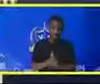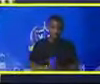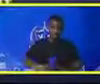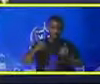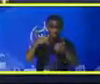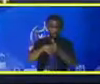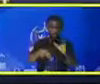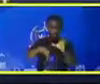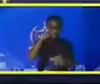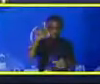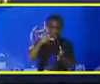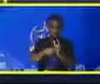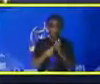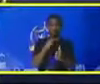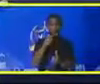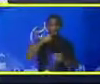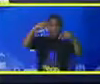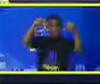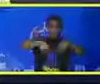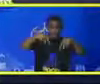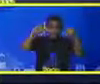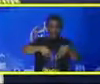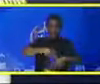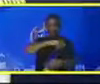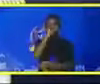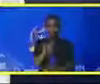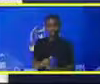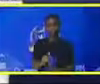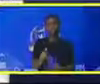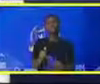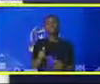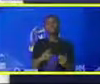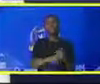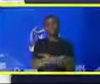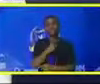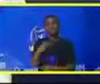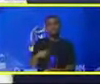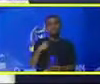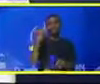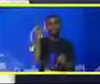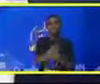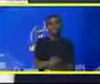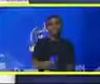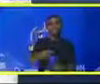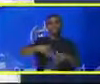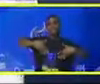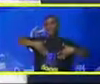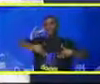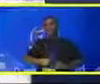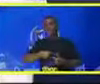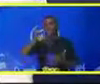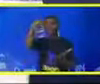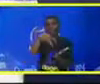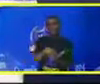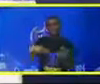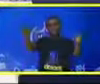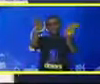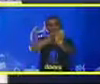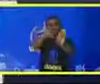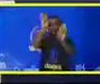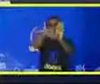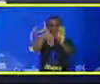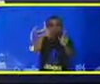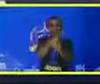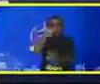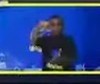today is that day. I am tired of standing before closed doors. As a man of God, tired of